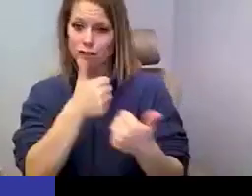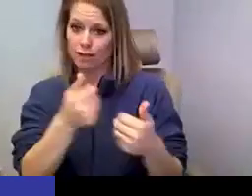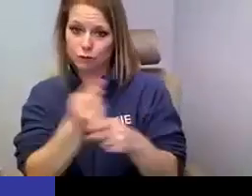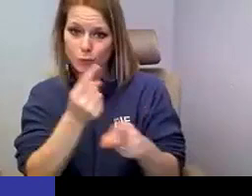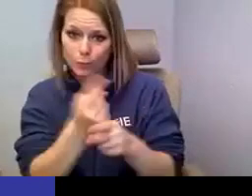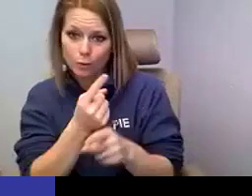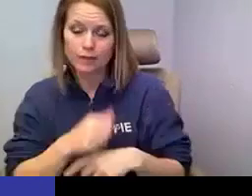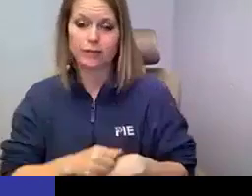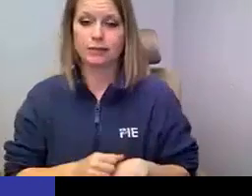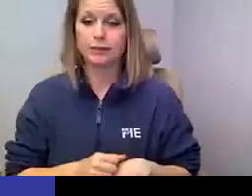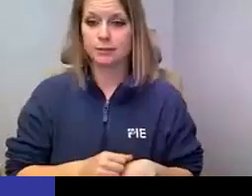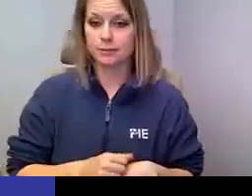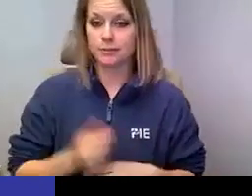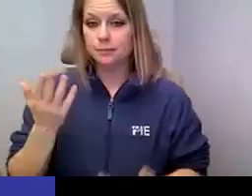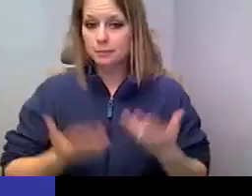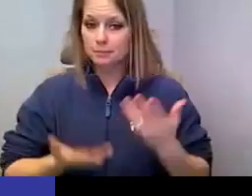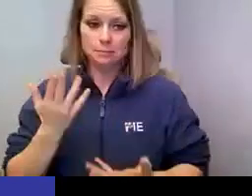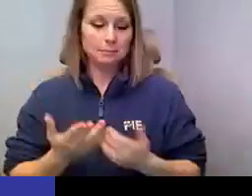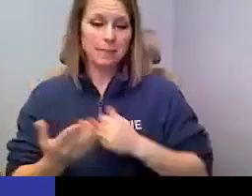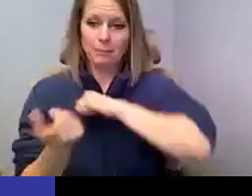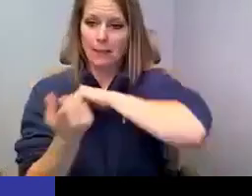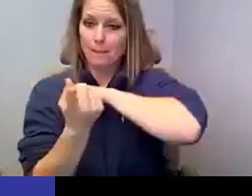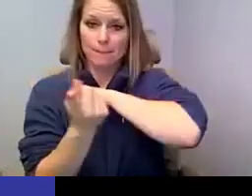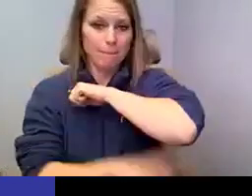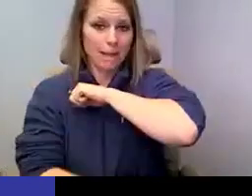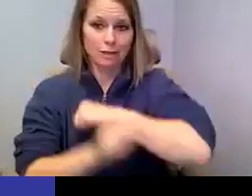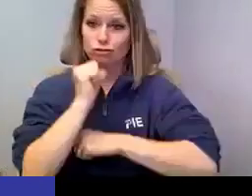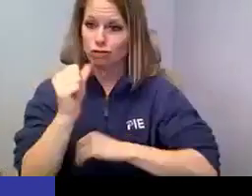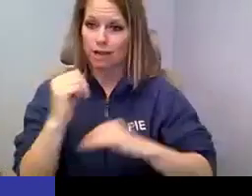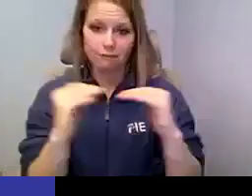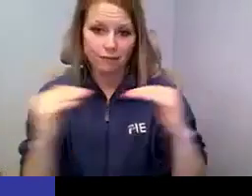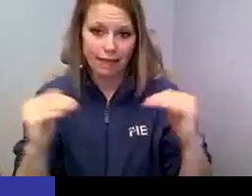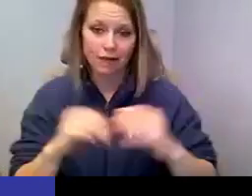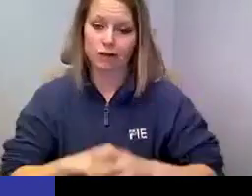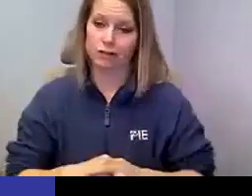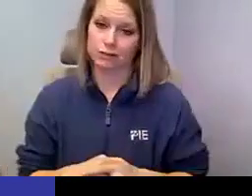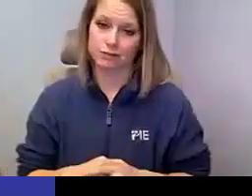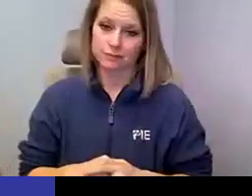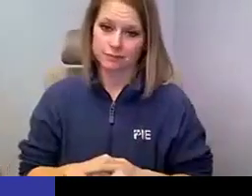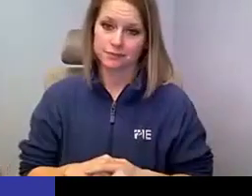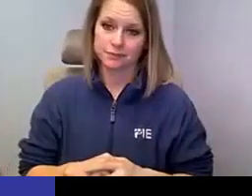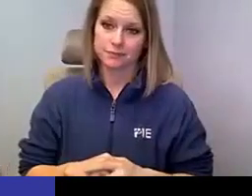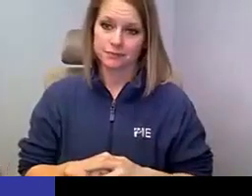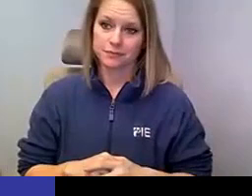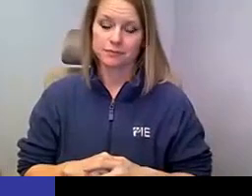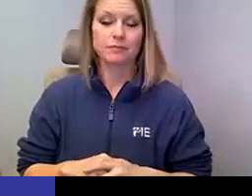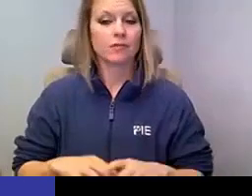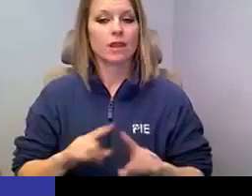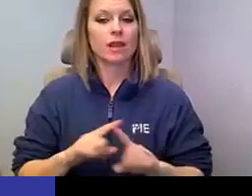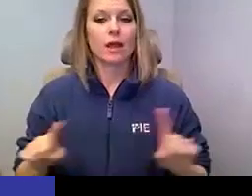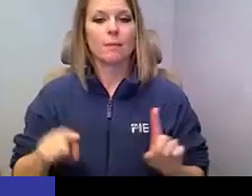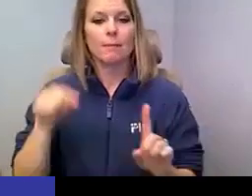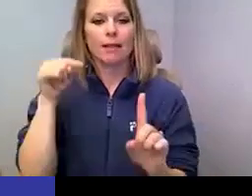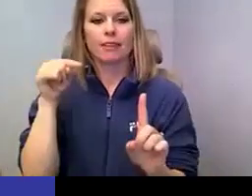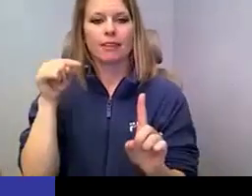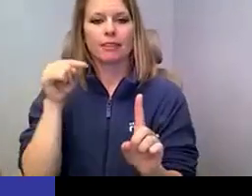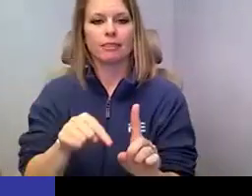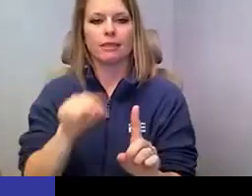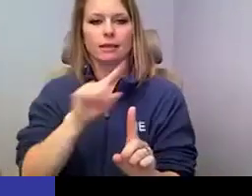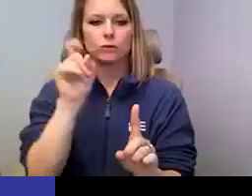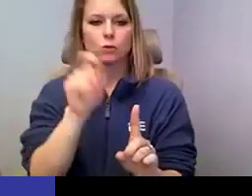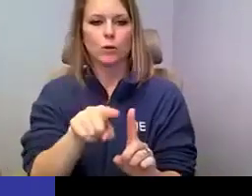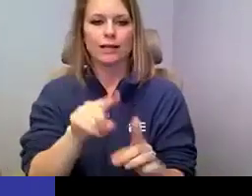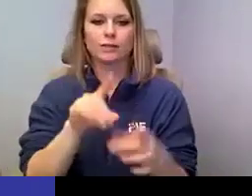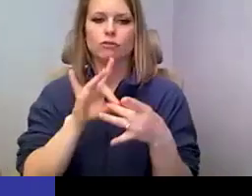being unjustly punished in an inequitable system. That this question is more about what your climate and